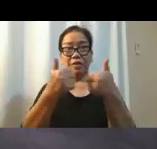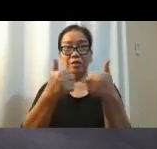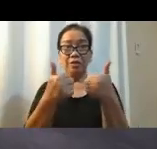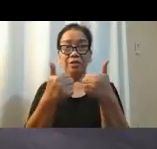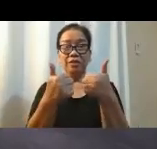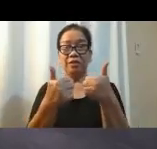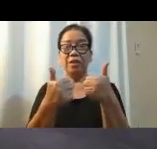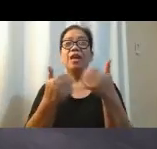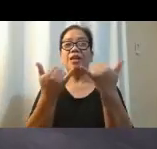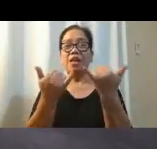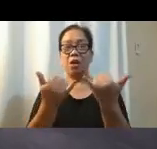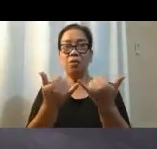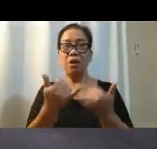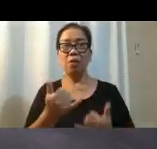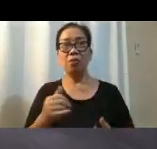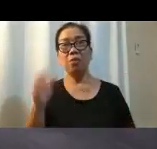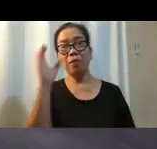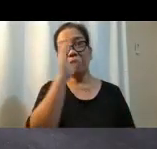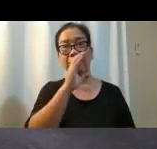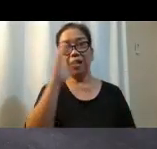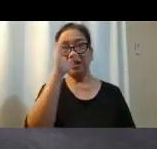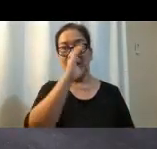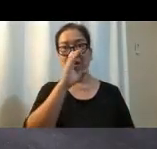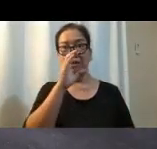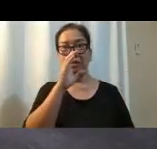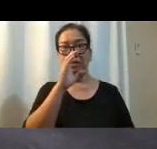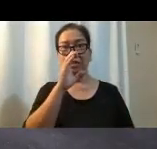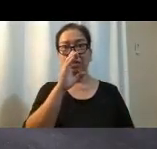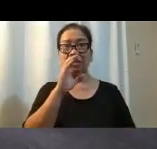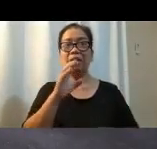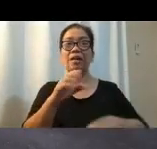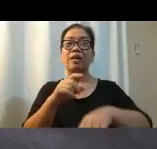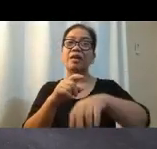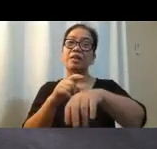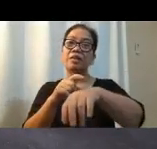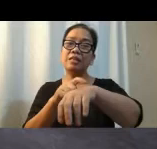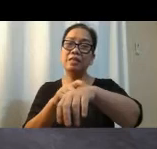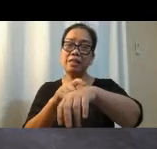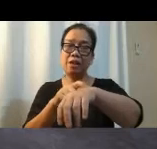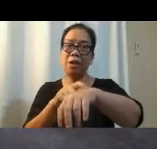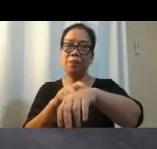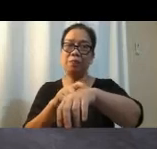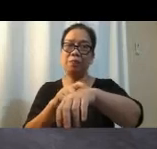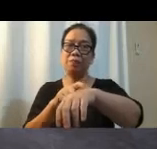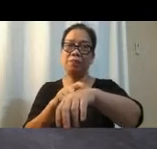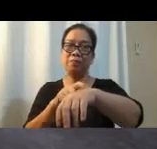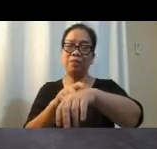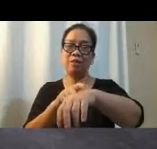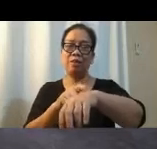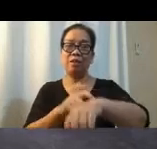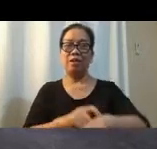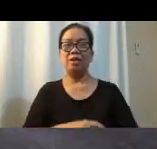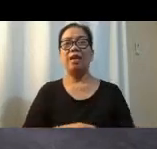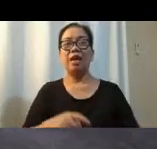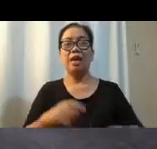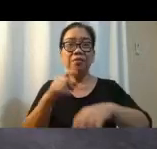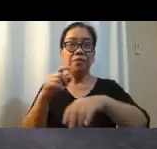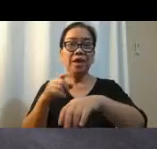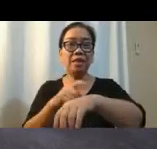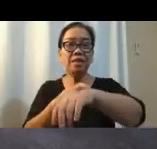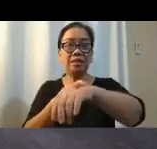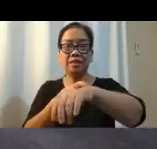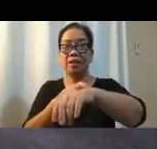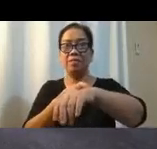Okay, you're still good? Now, we will find out the time.